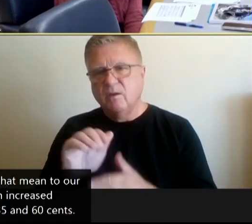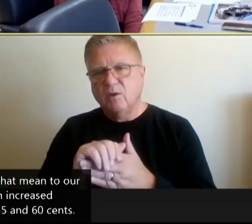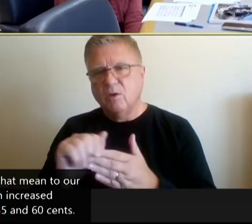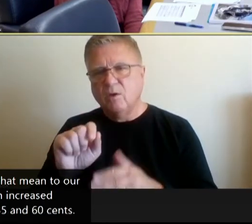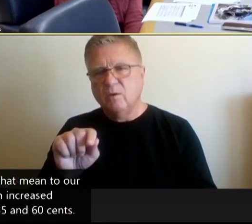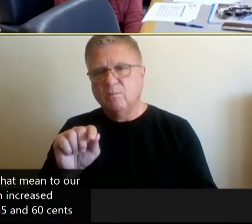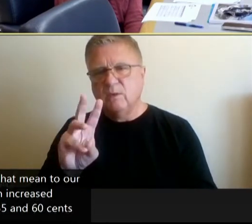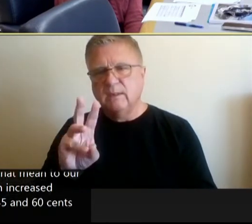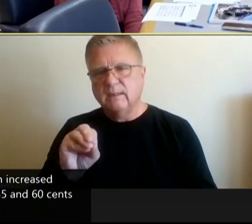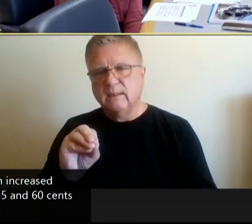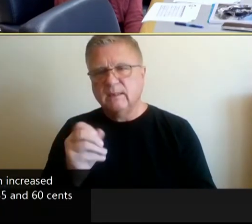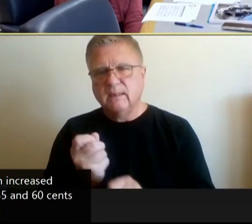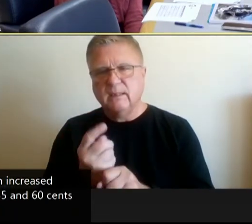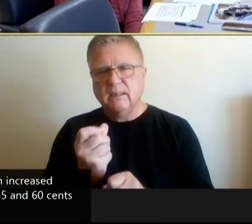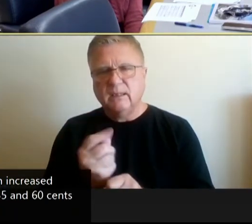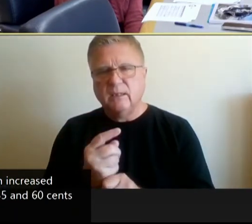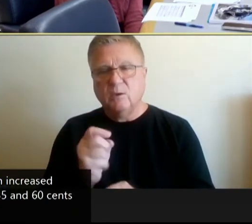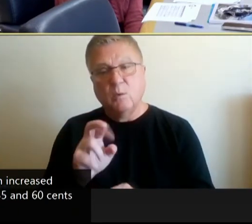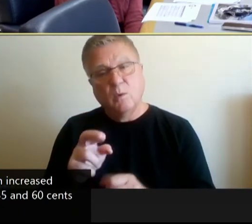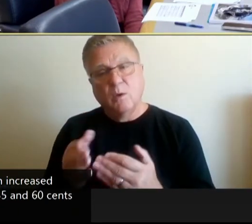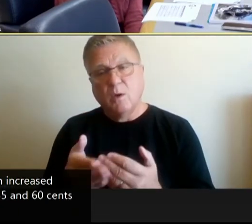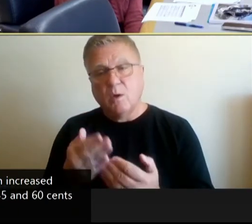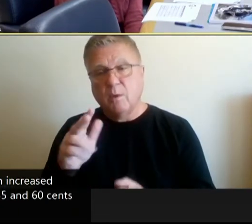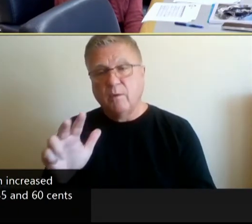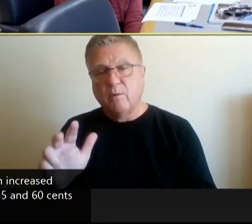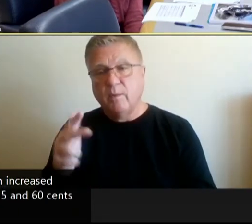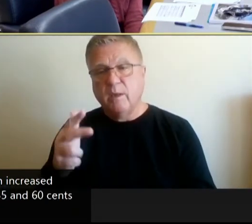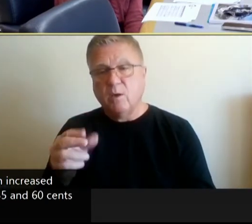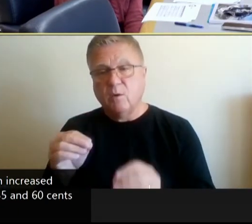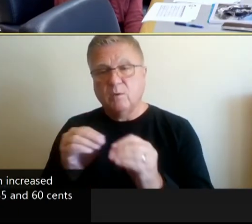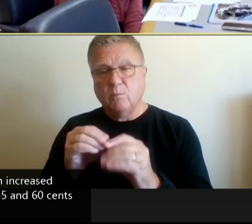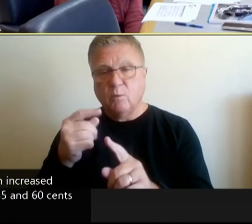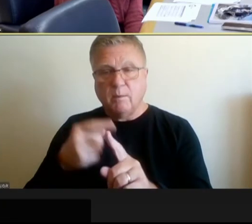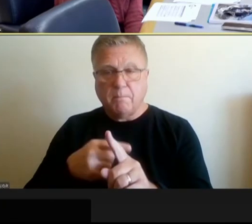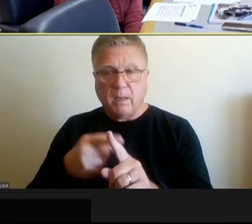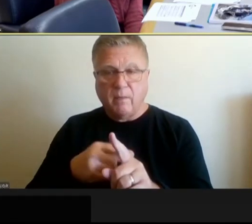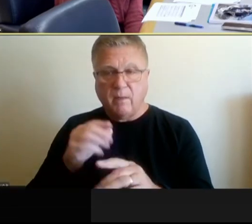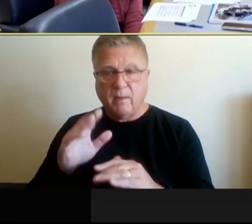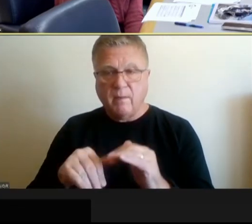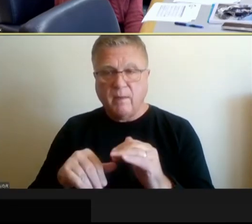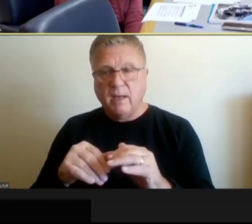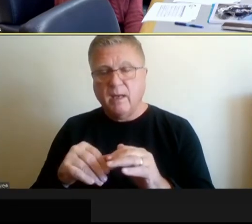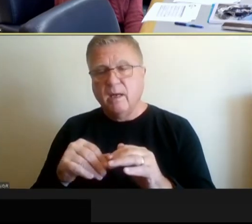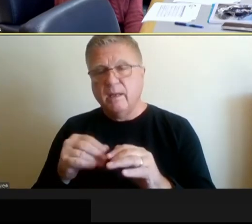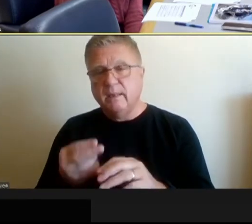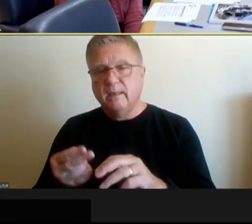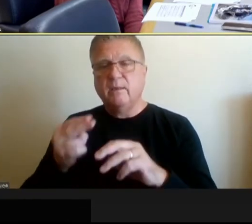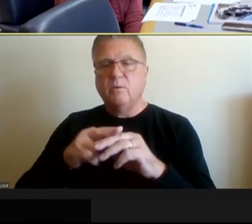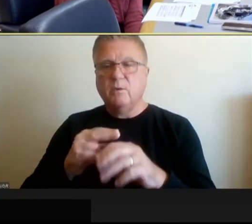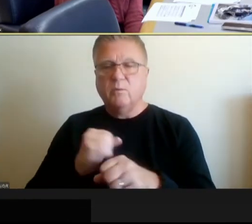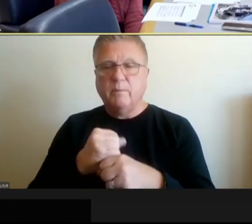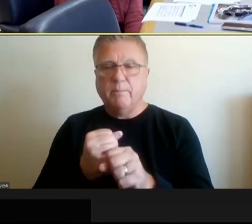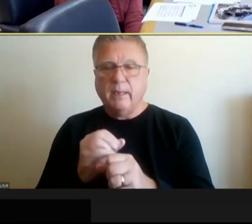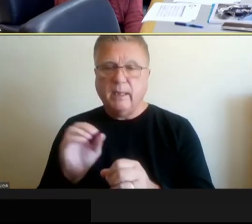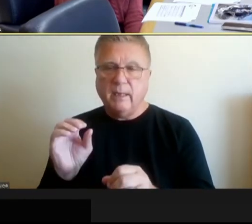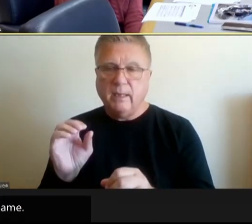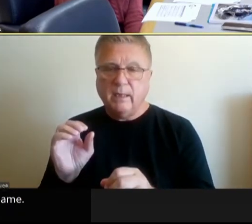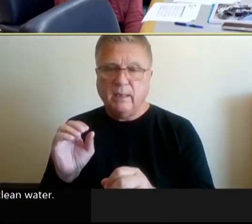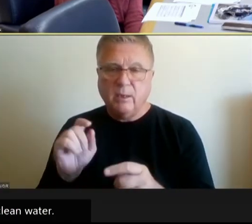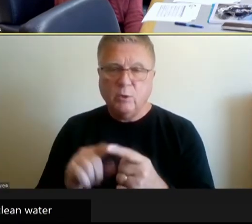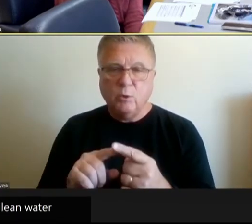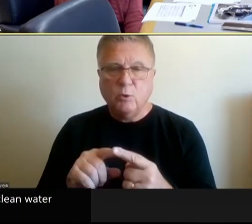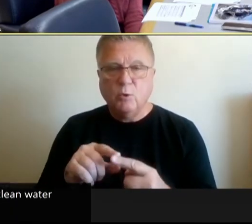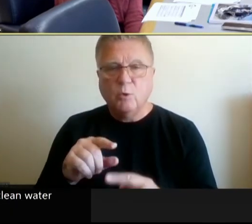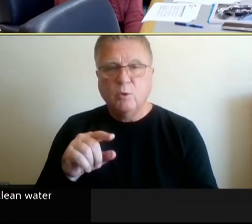a year, or almost $3 a month. Then with the increase that we've made into the Clean Water